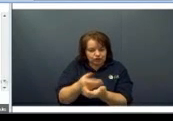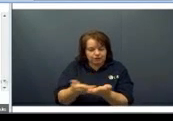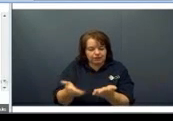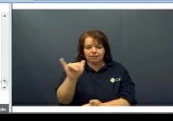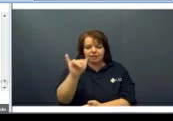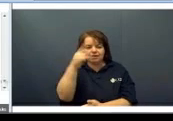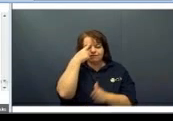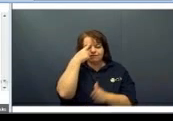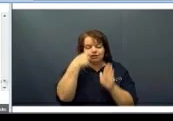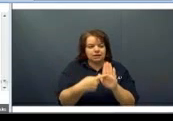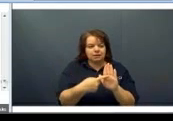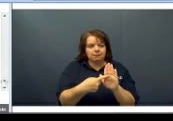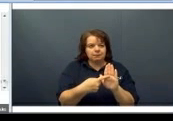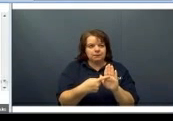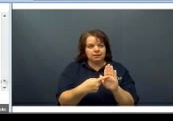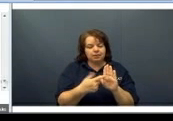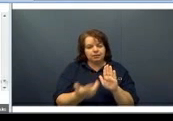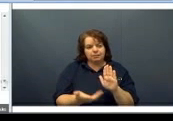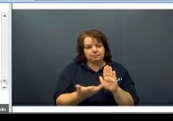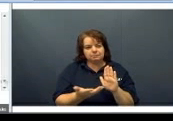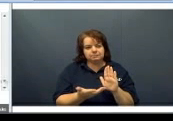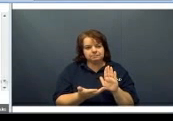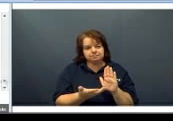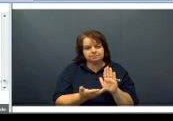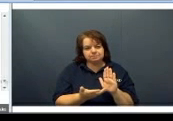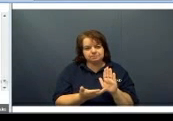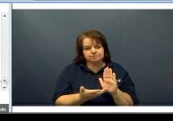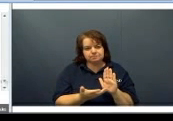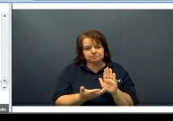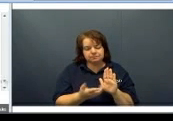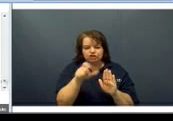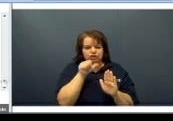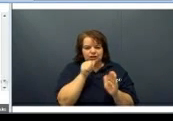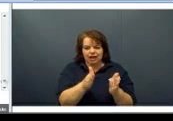individual to ask for certain things. Like someone should not ask